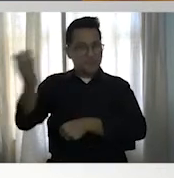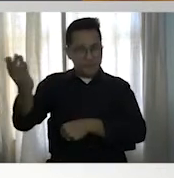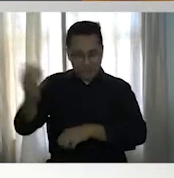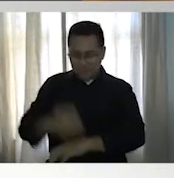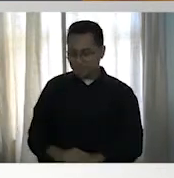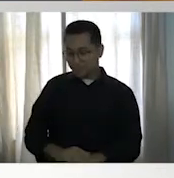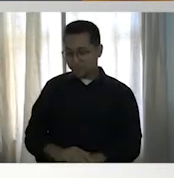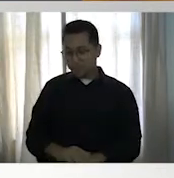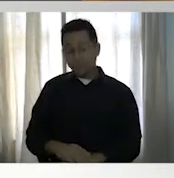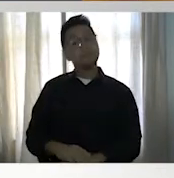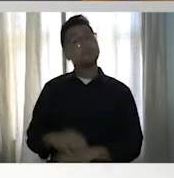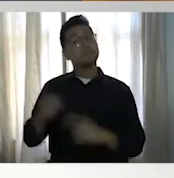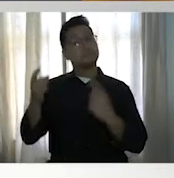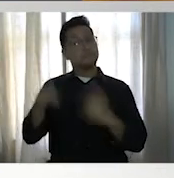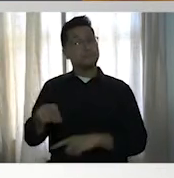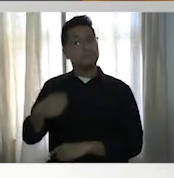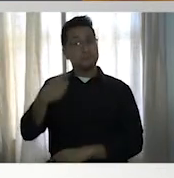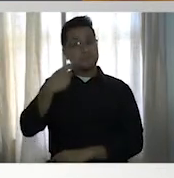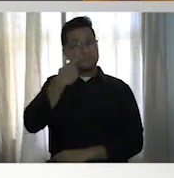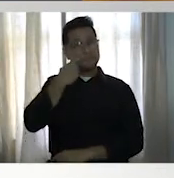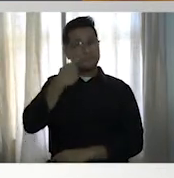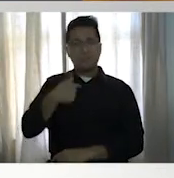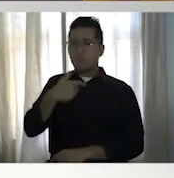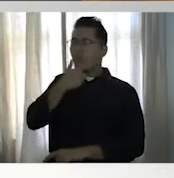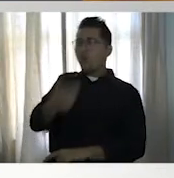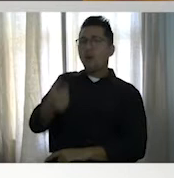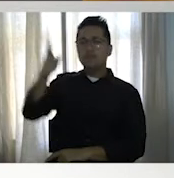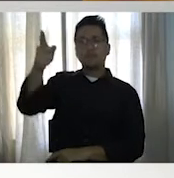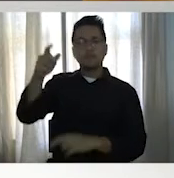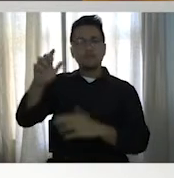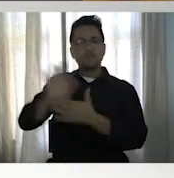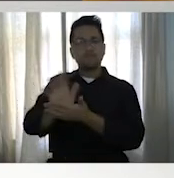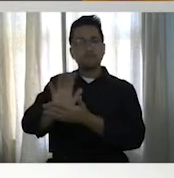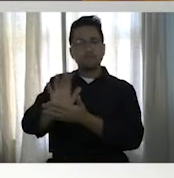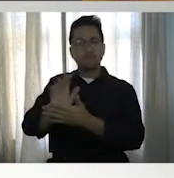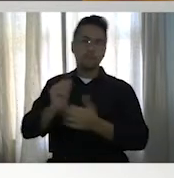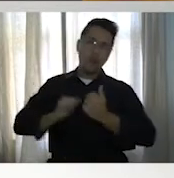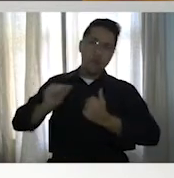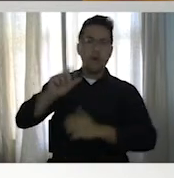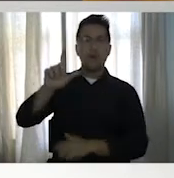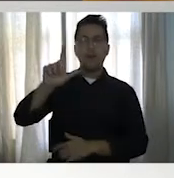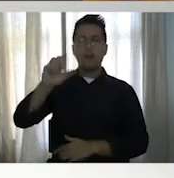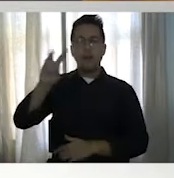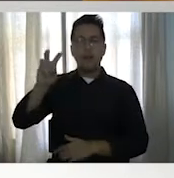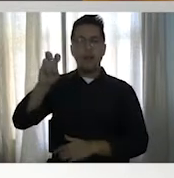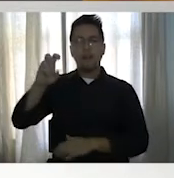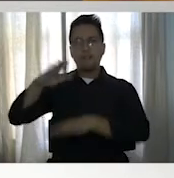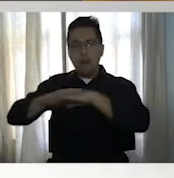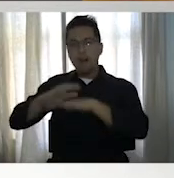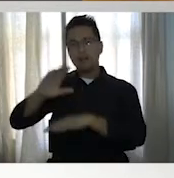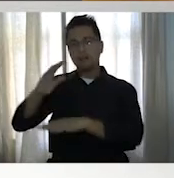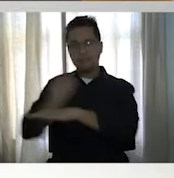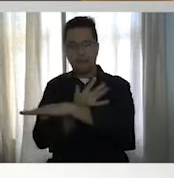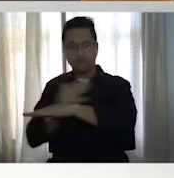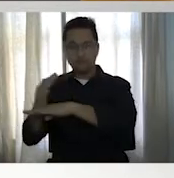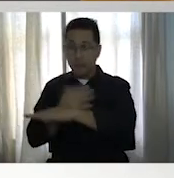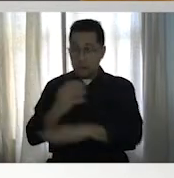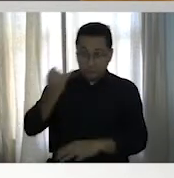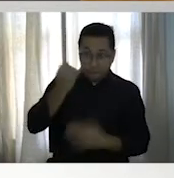Lately, I watched Love on the Spectrum, which was on Netflix. Raise your hand if you've seen Love on the